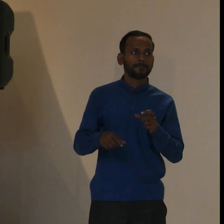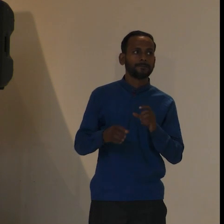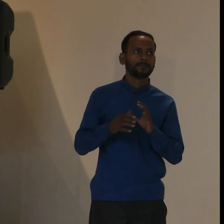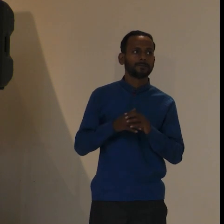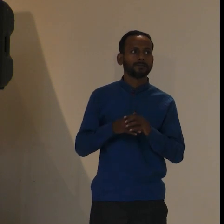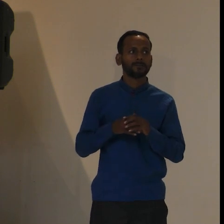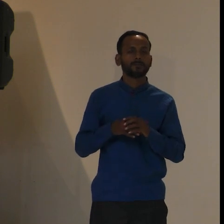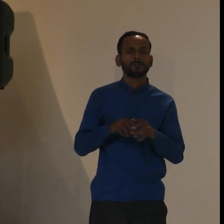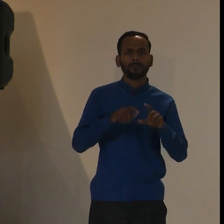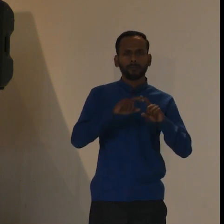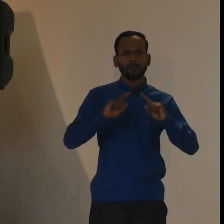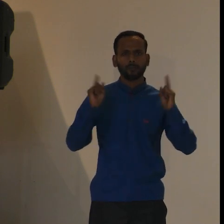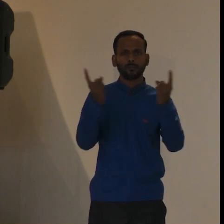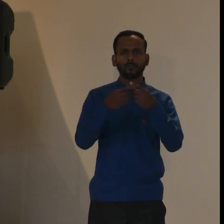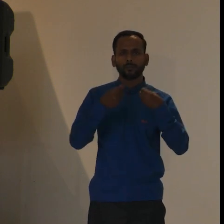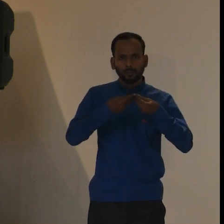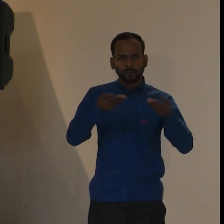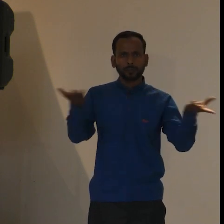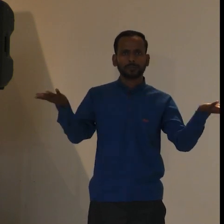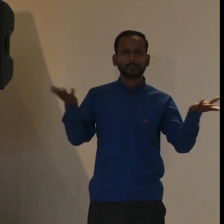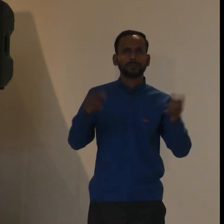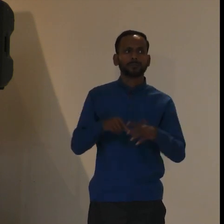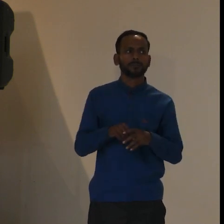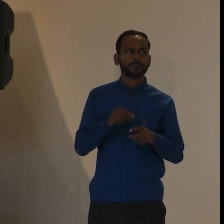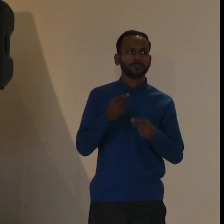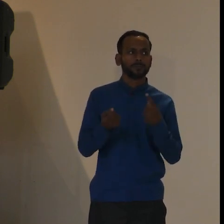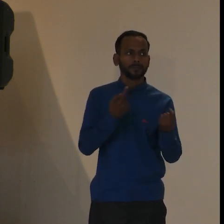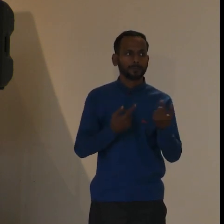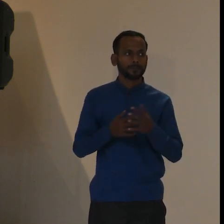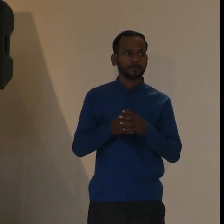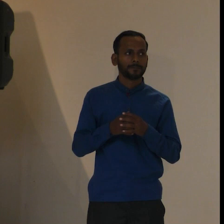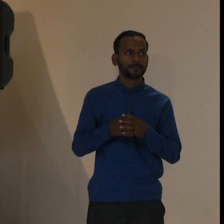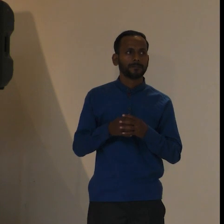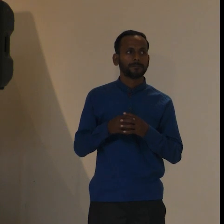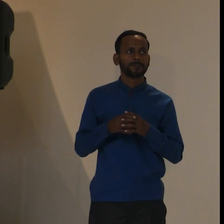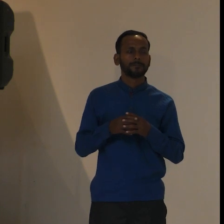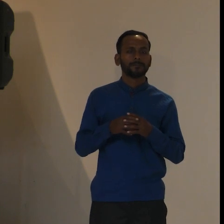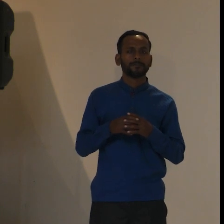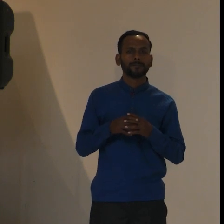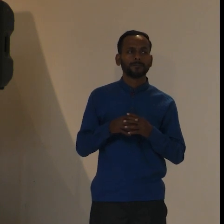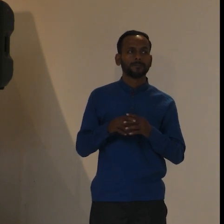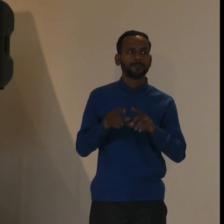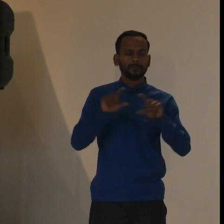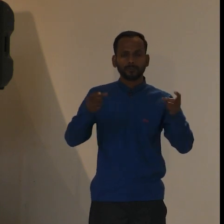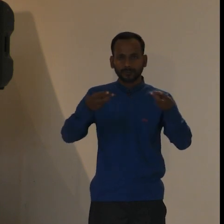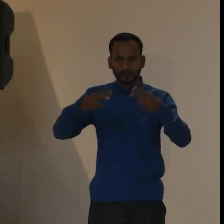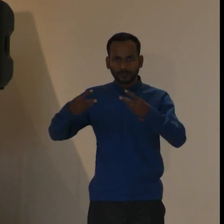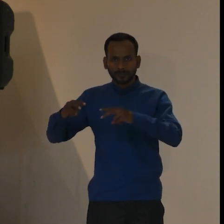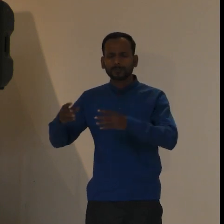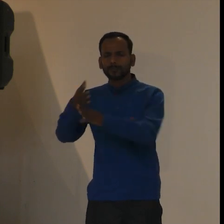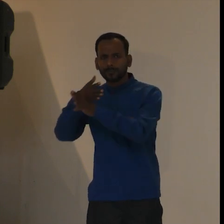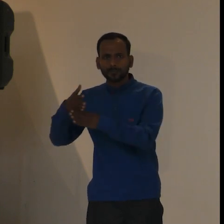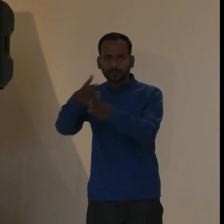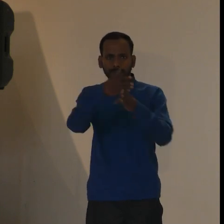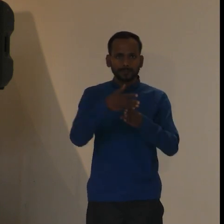of open source, open access technology, it's there. You guys can take it and translate into whatever you want, share it how you